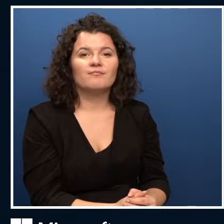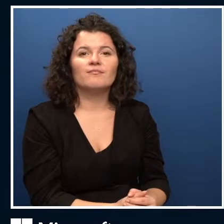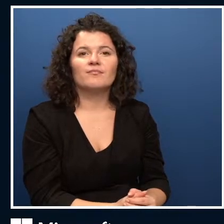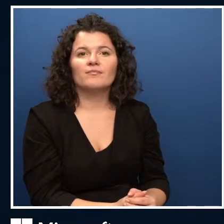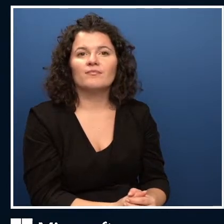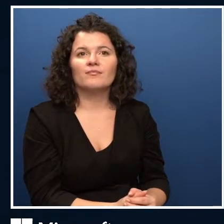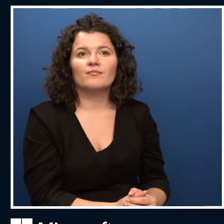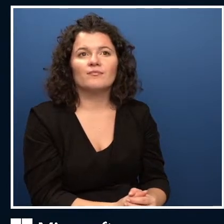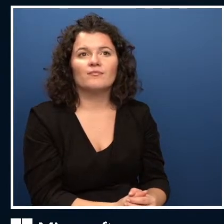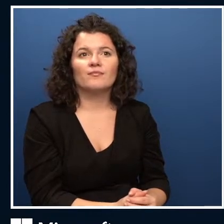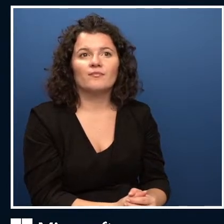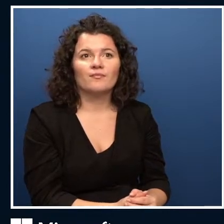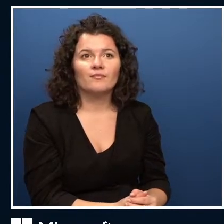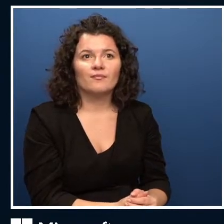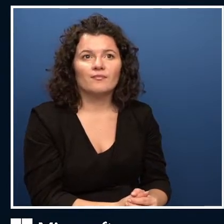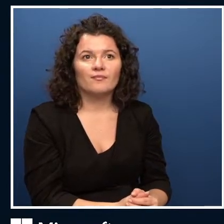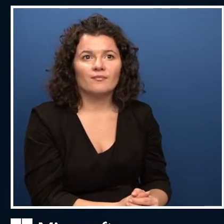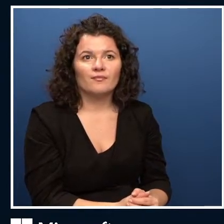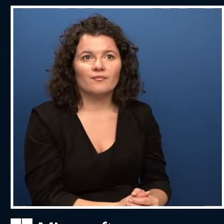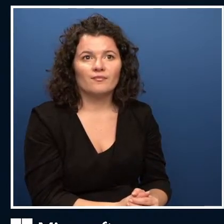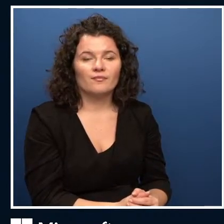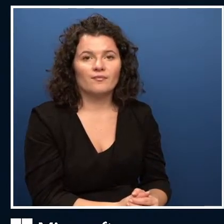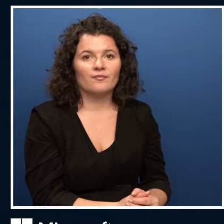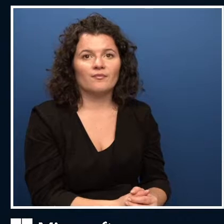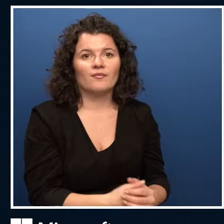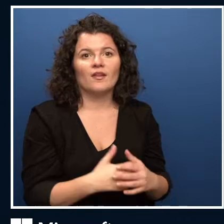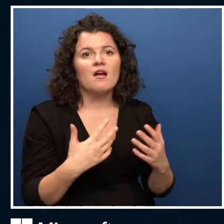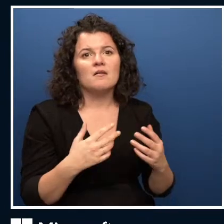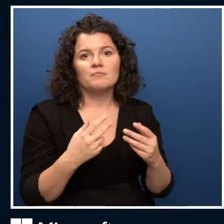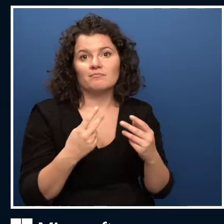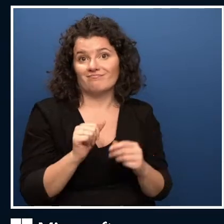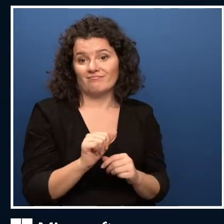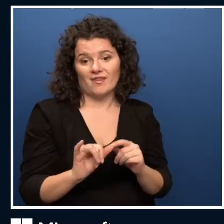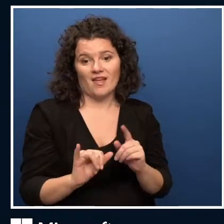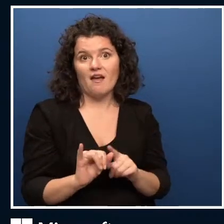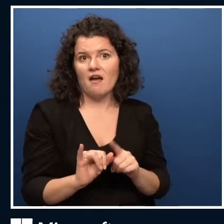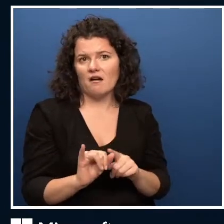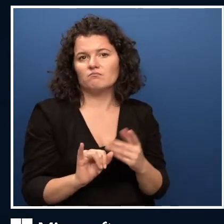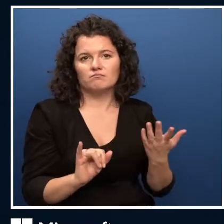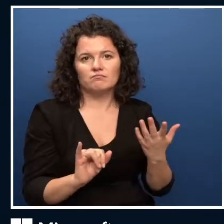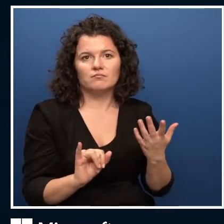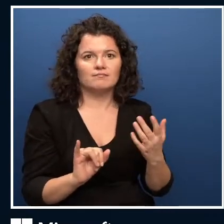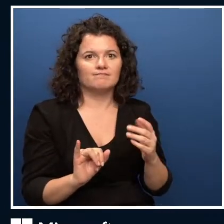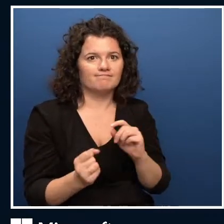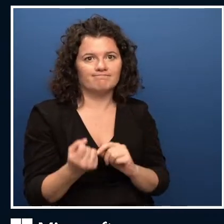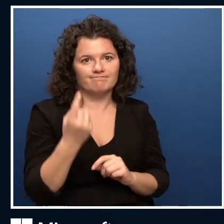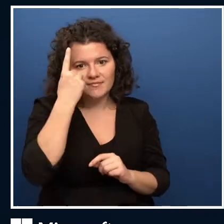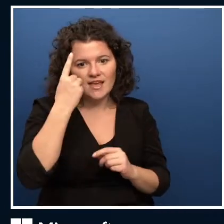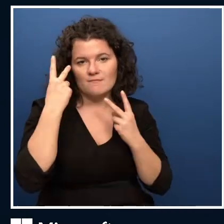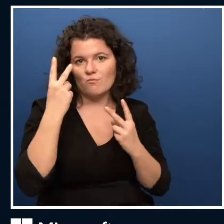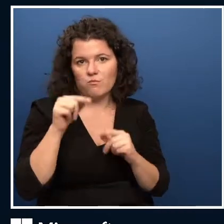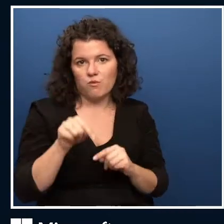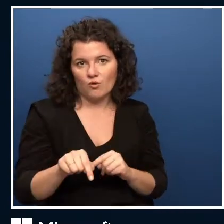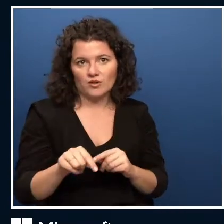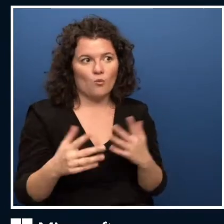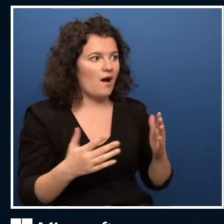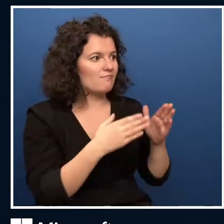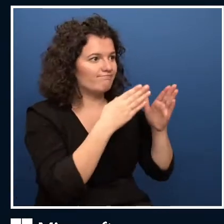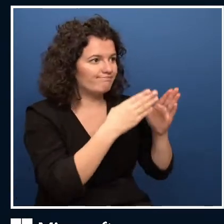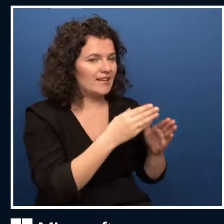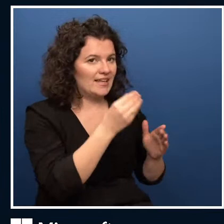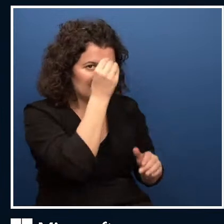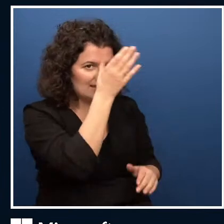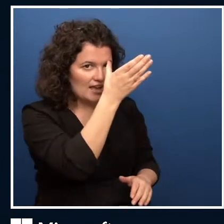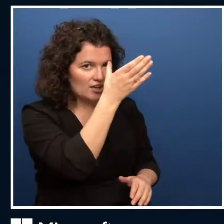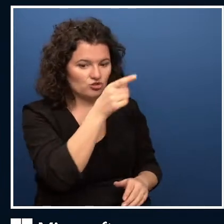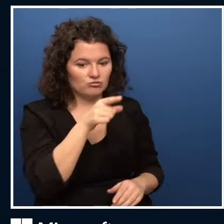our intelligence is based, of course, on some natural reinforcement process, and to create